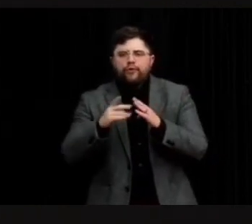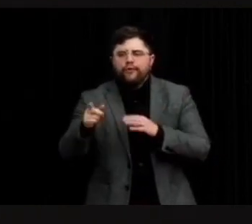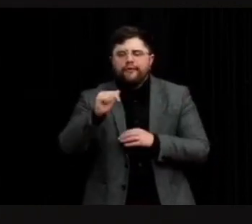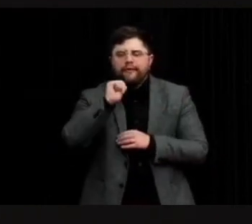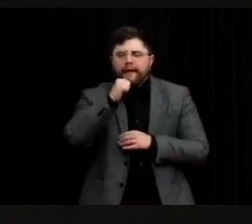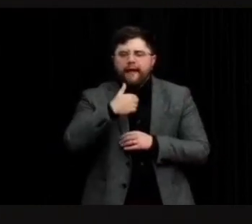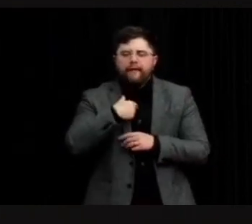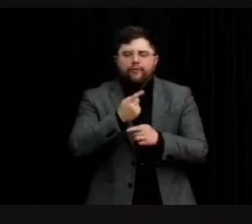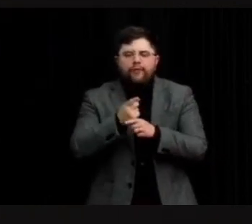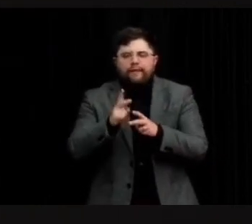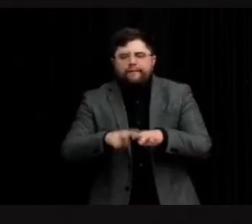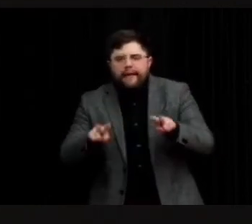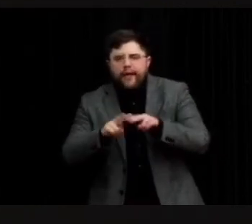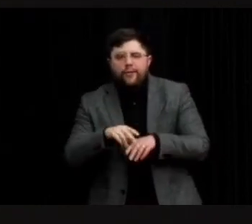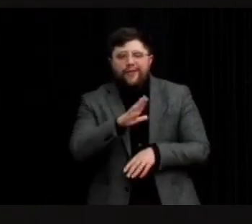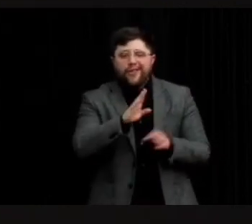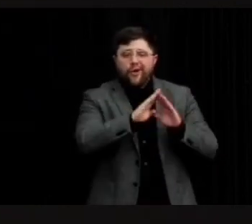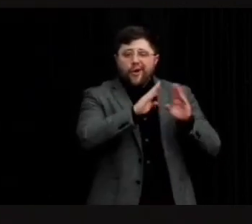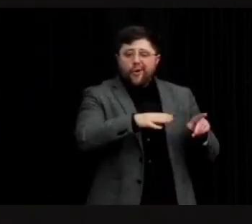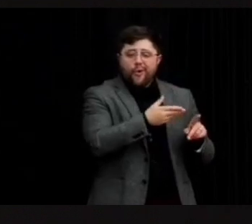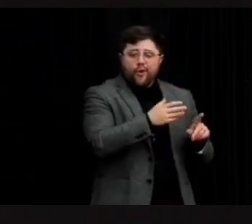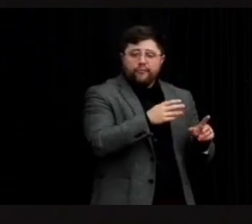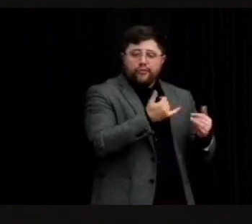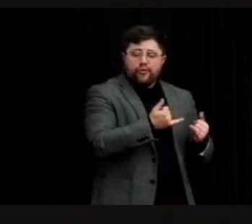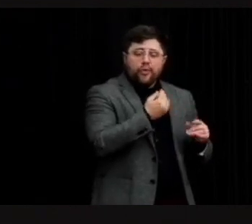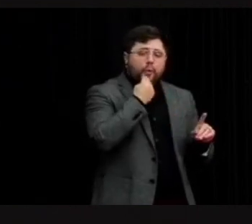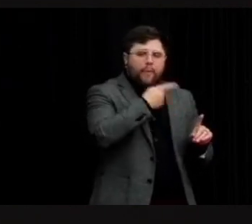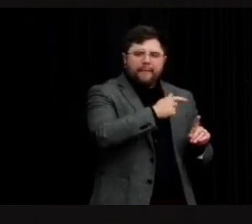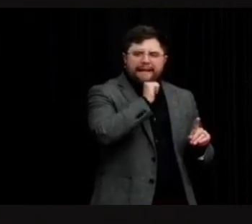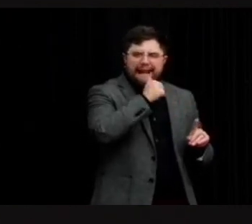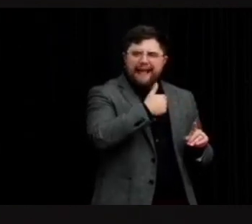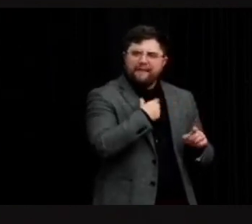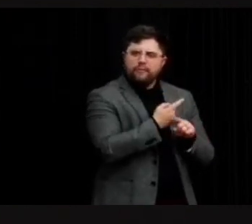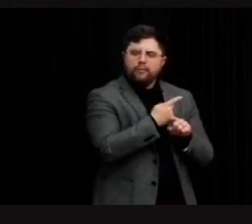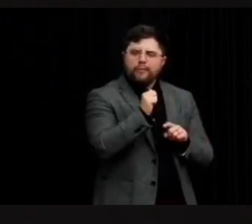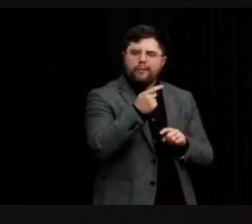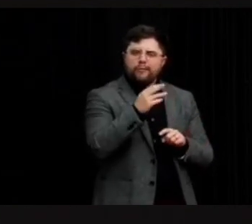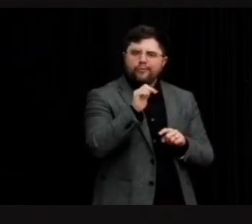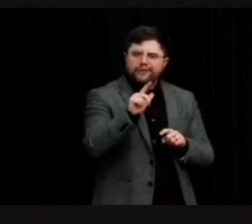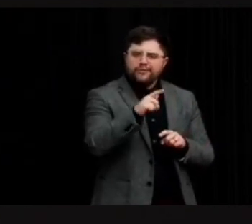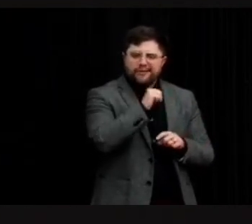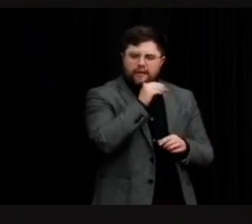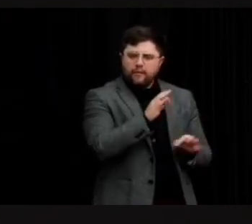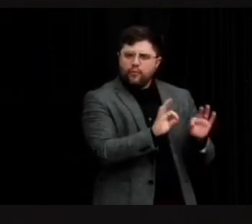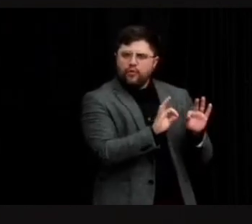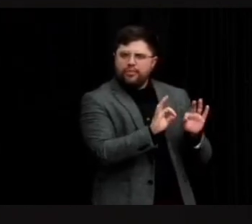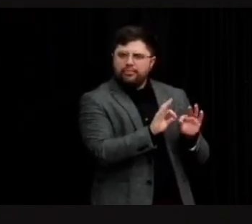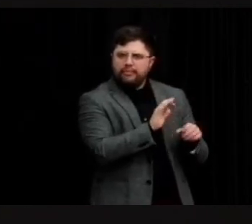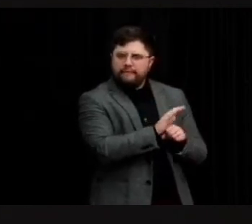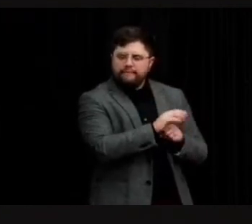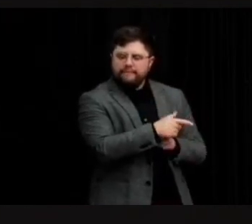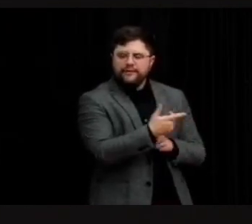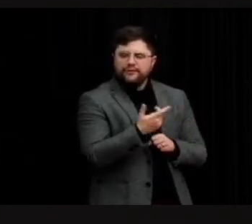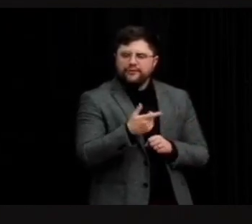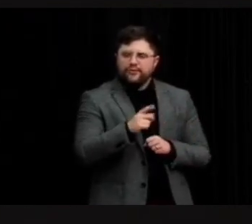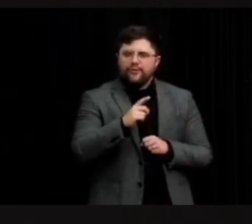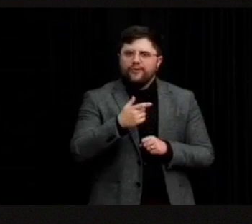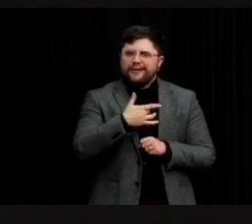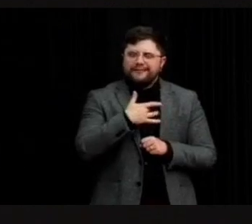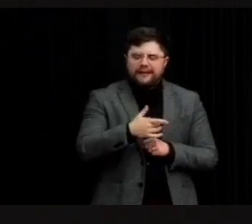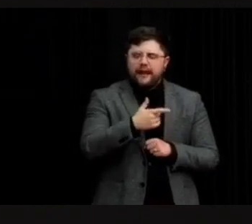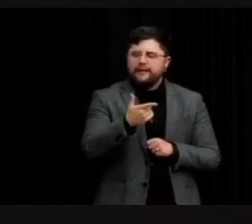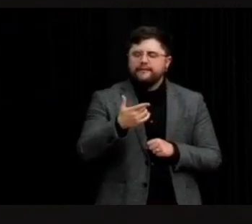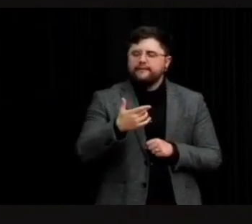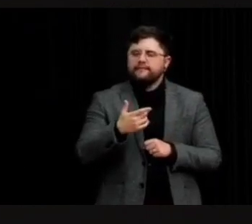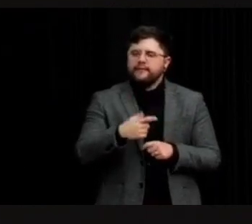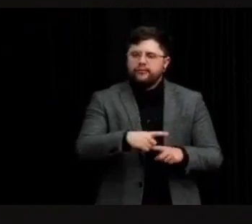house isn't appraising the way it should be. They're disproportionately targeted for lack of credit